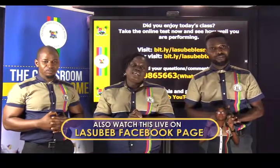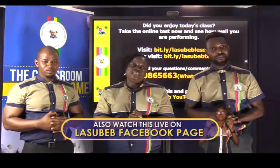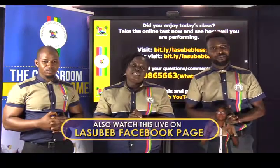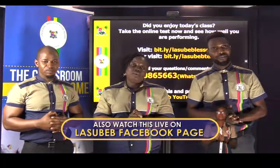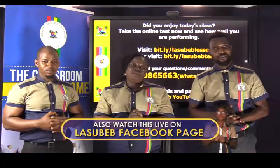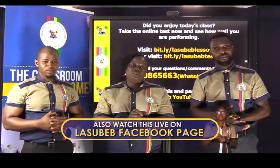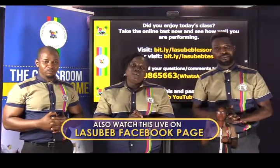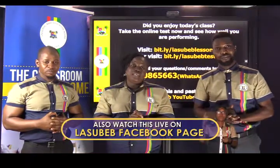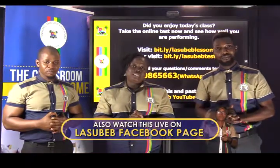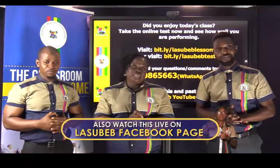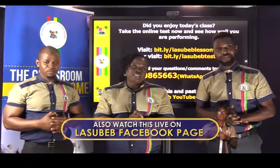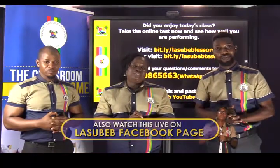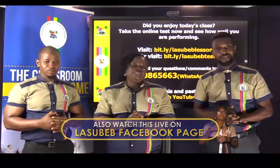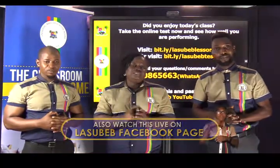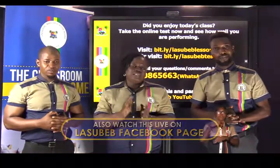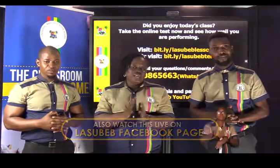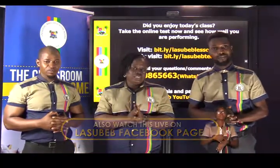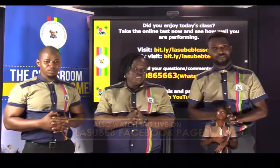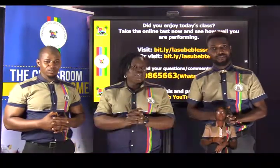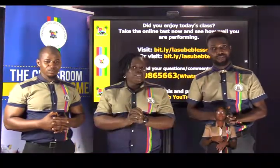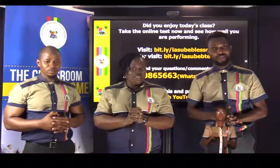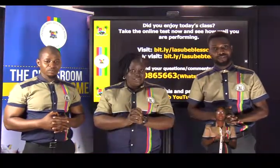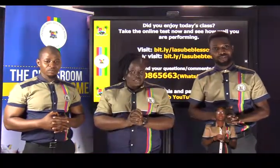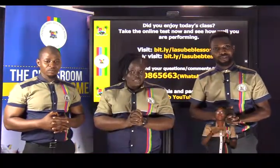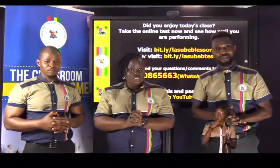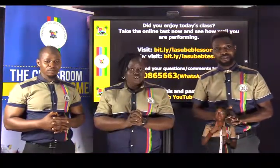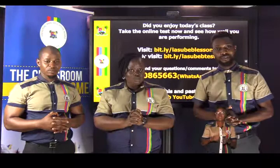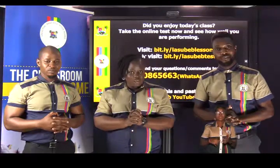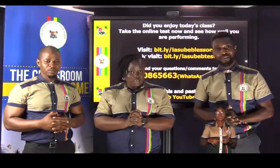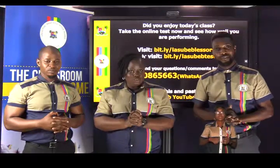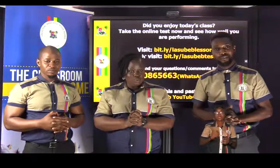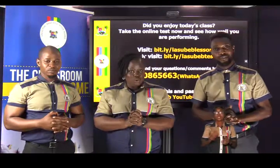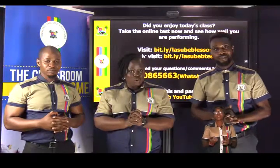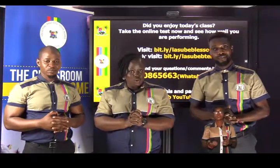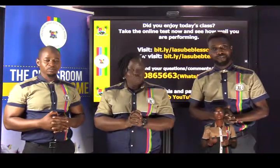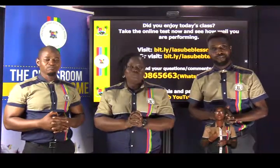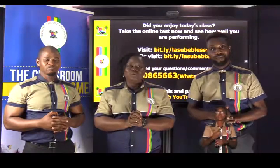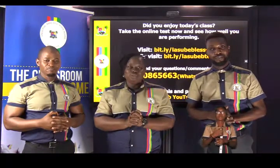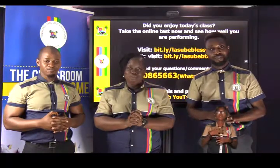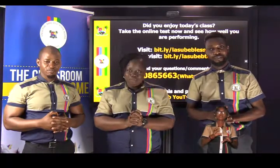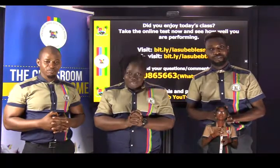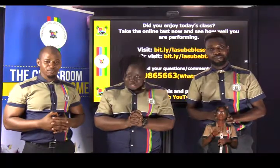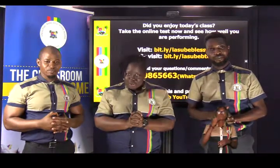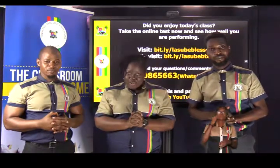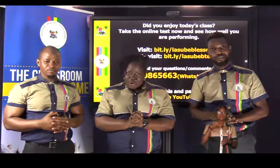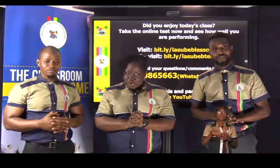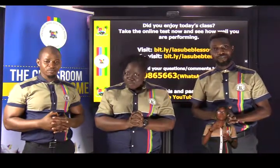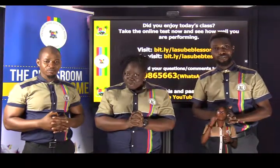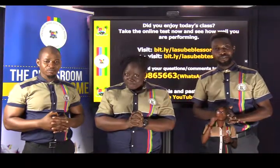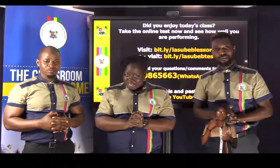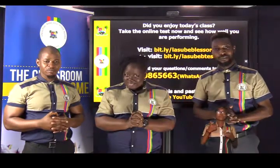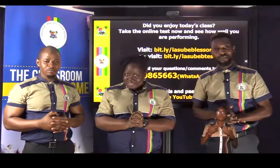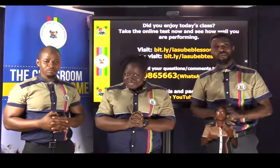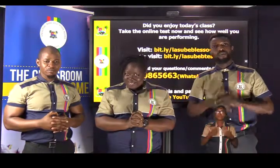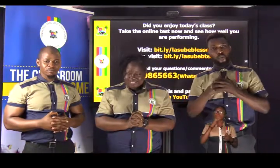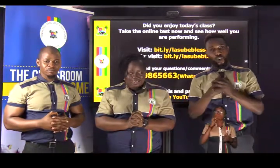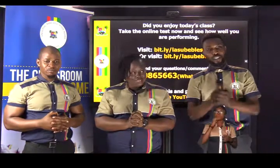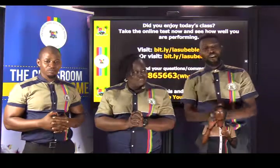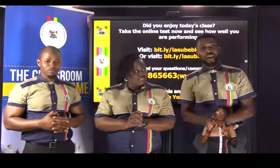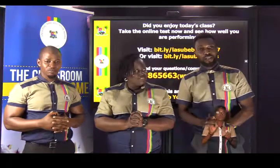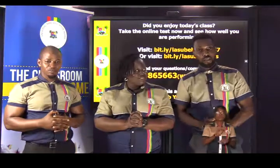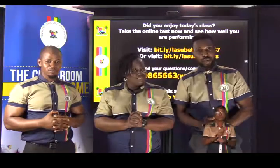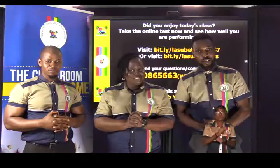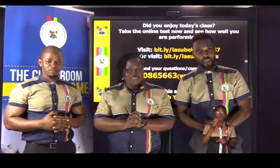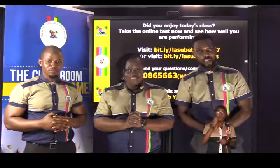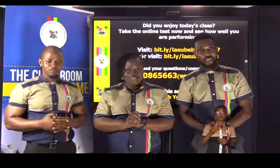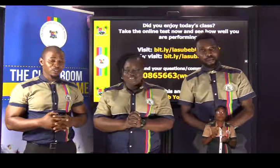Until the next time we're meeting, that is the next edition of the Classroom in Your Home, make sure you do your homework, please. Wash